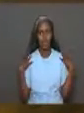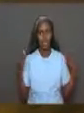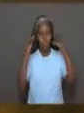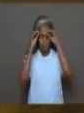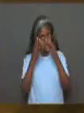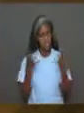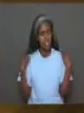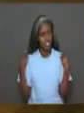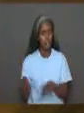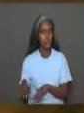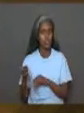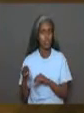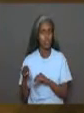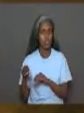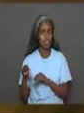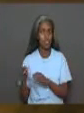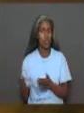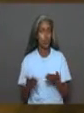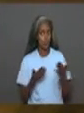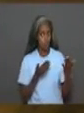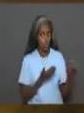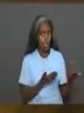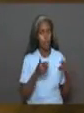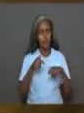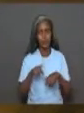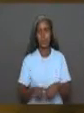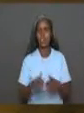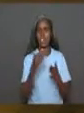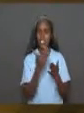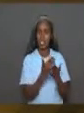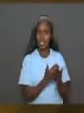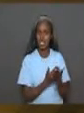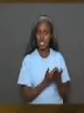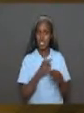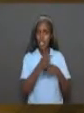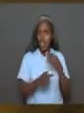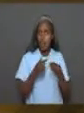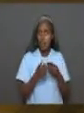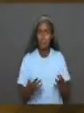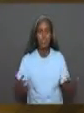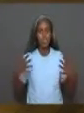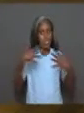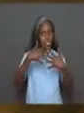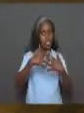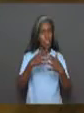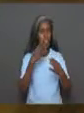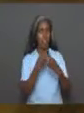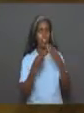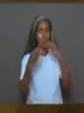Hello teacher, hello students. Welcome to today's lesson about integral